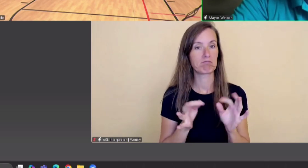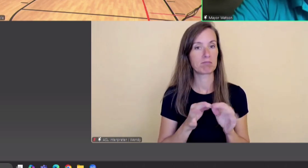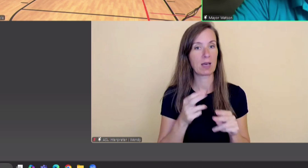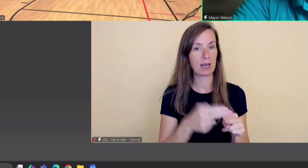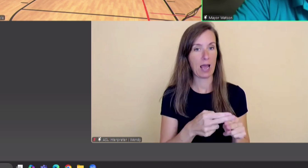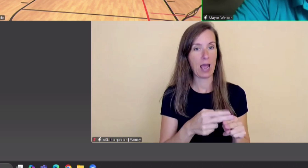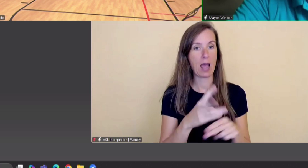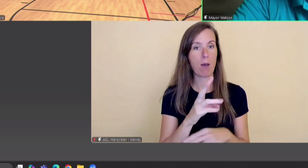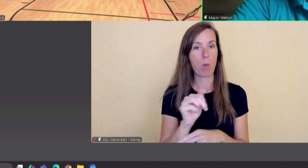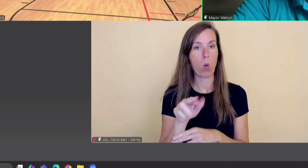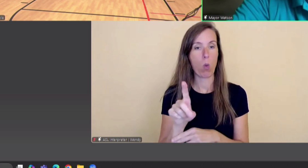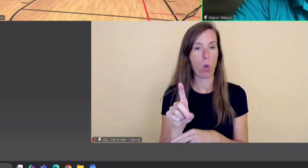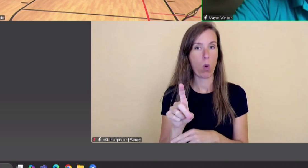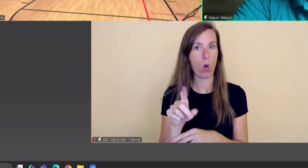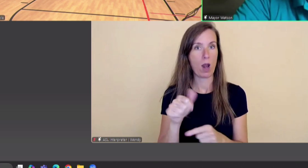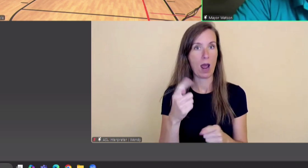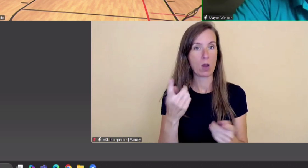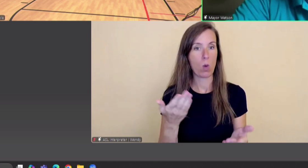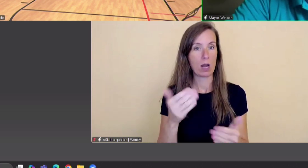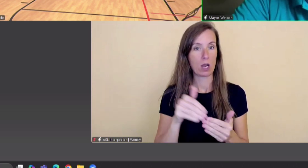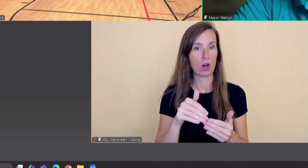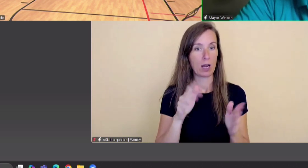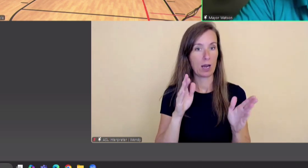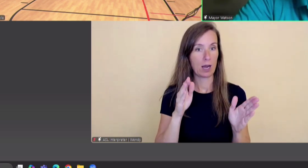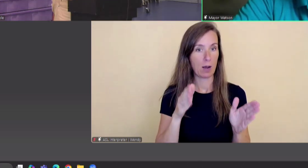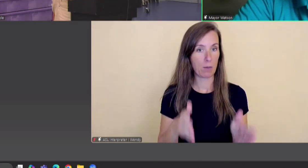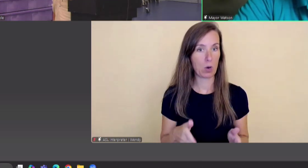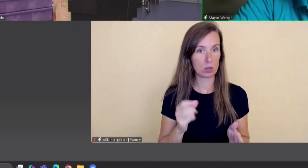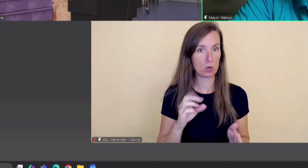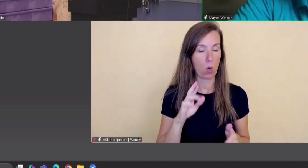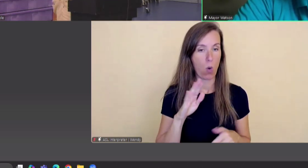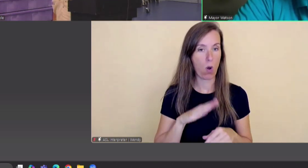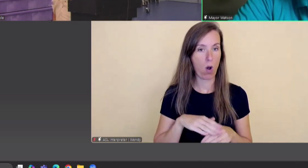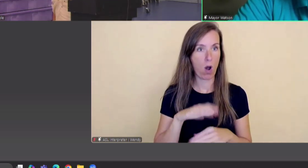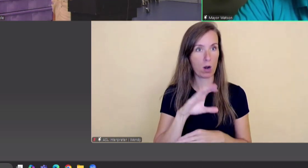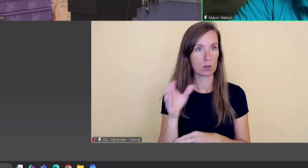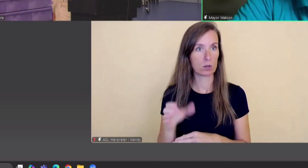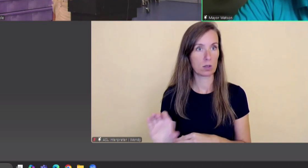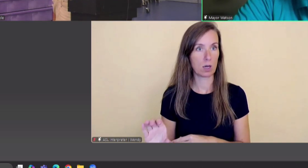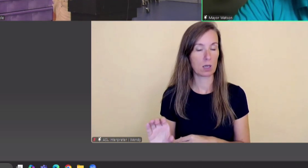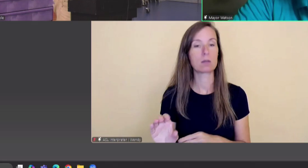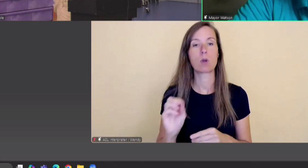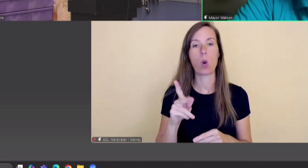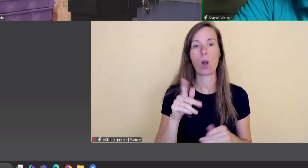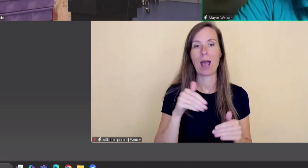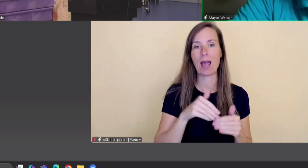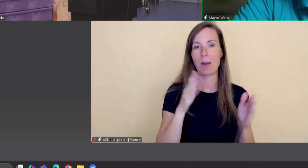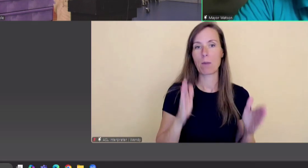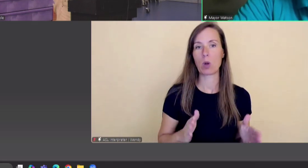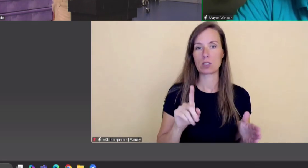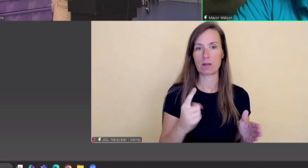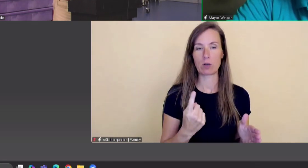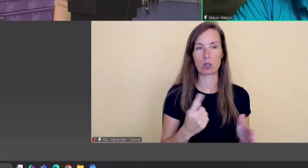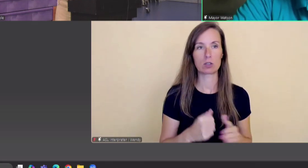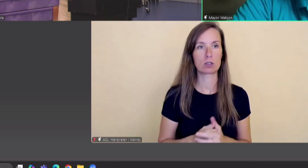Is anyone in person or online? Let's go with in person first.